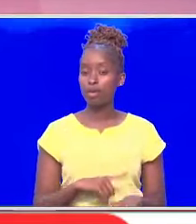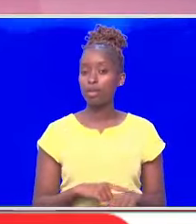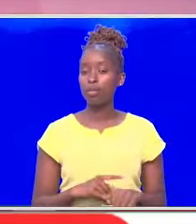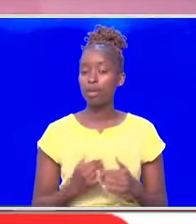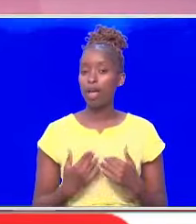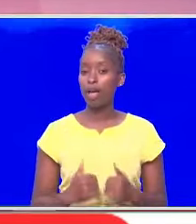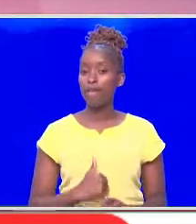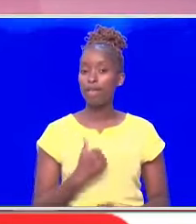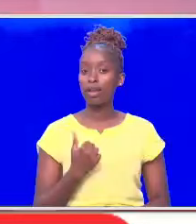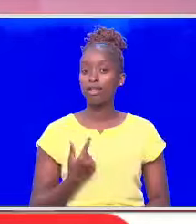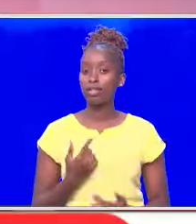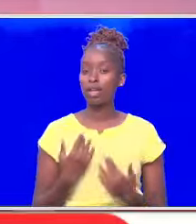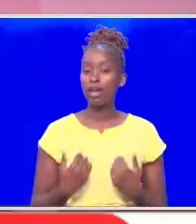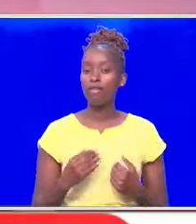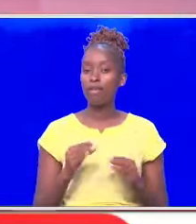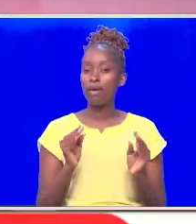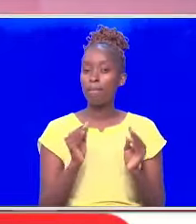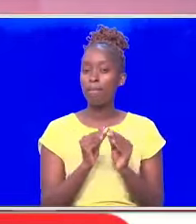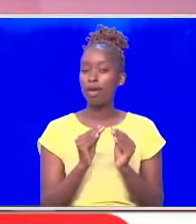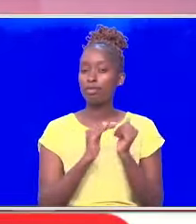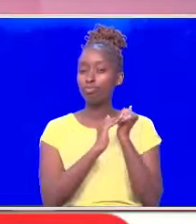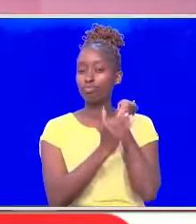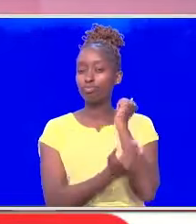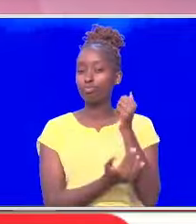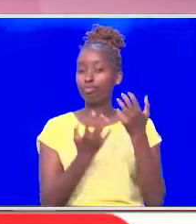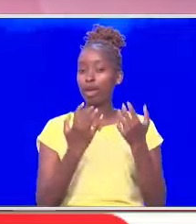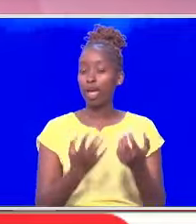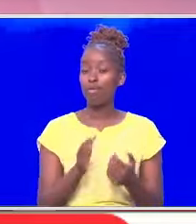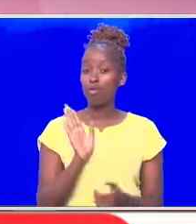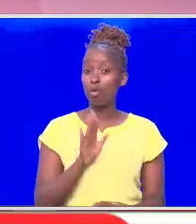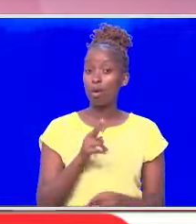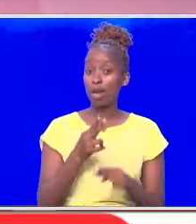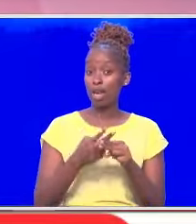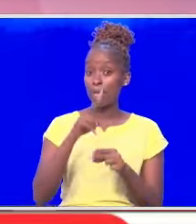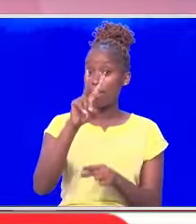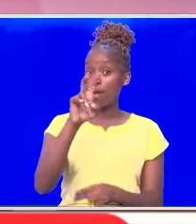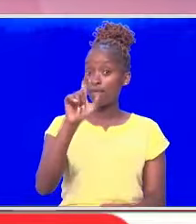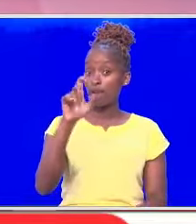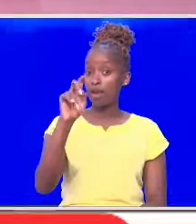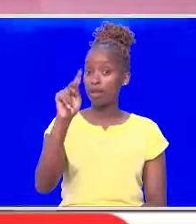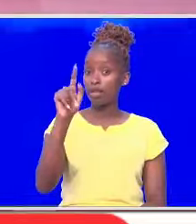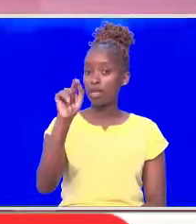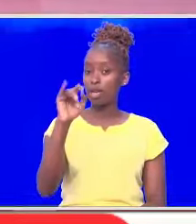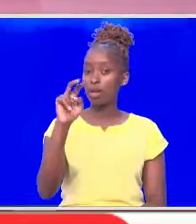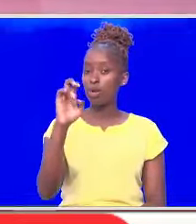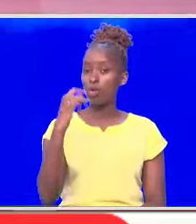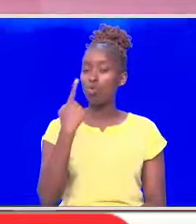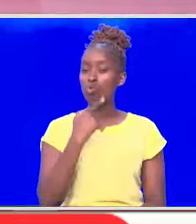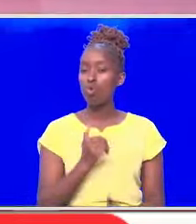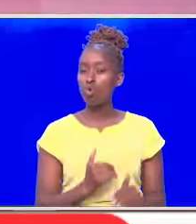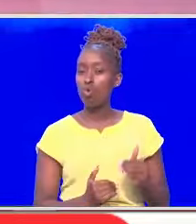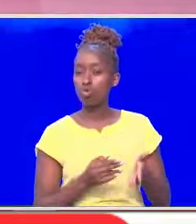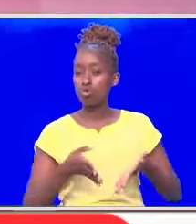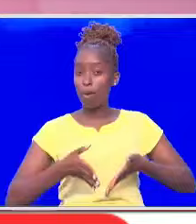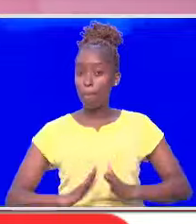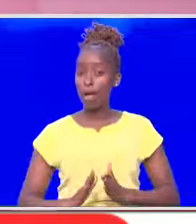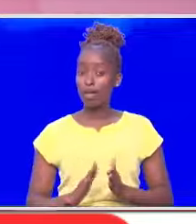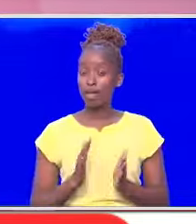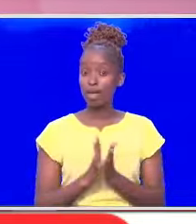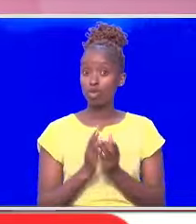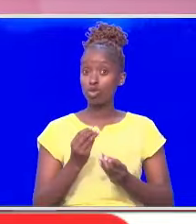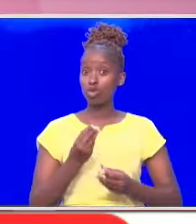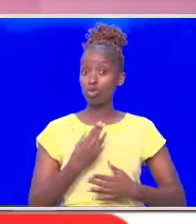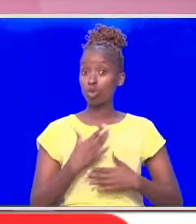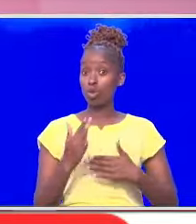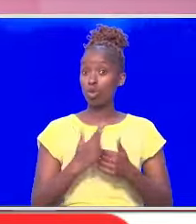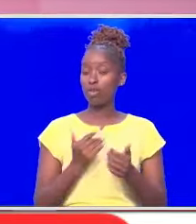she met a heavily pregnant resident named Valentine Mweni, who is almost due and is terrified of what would happen to